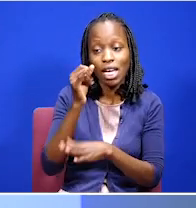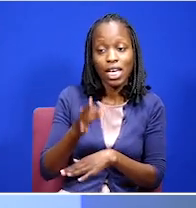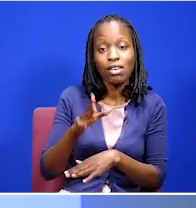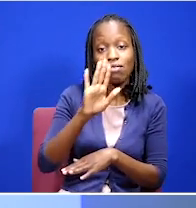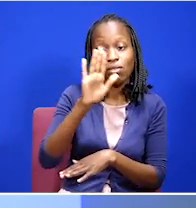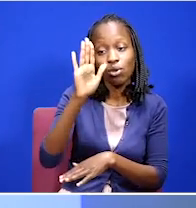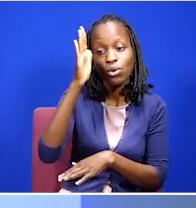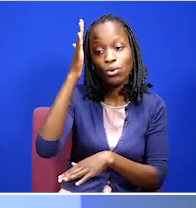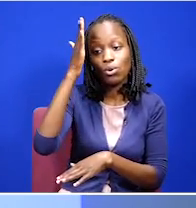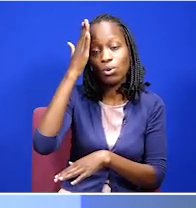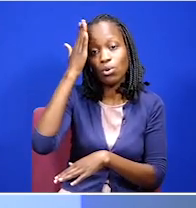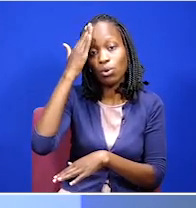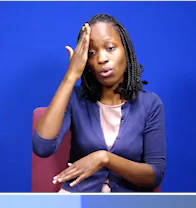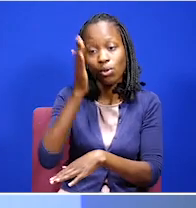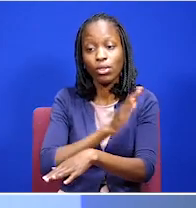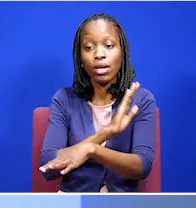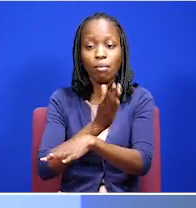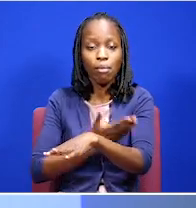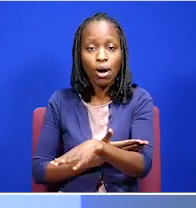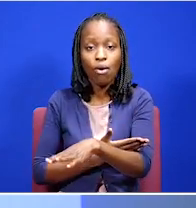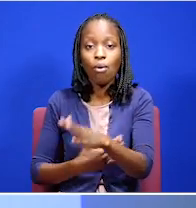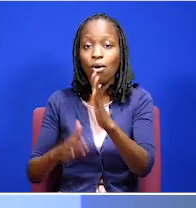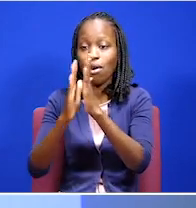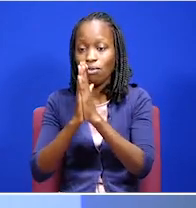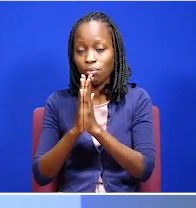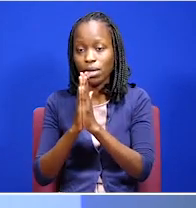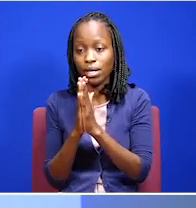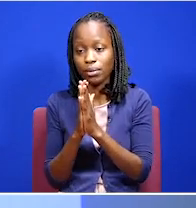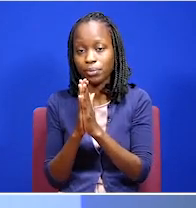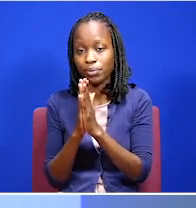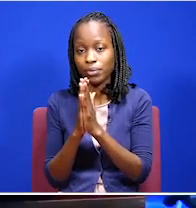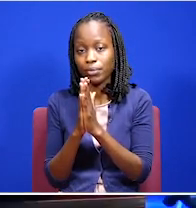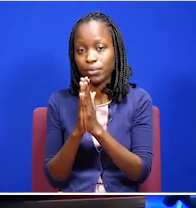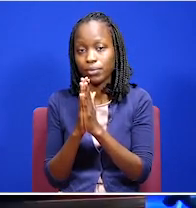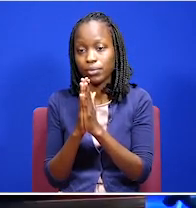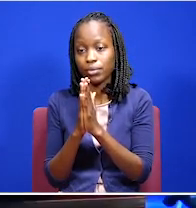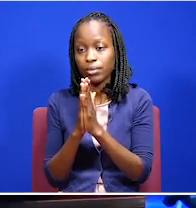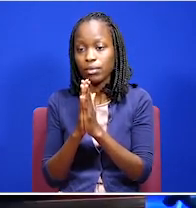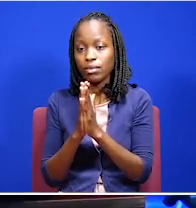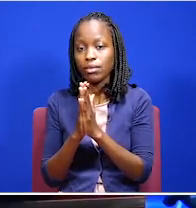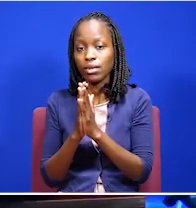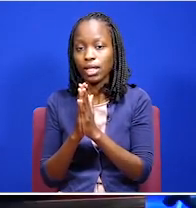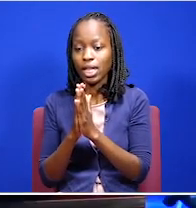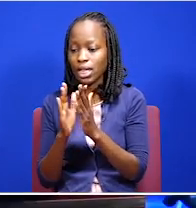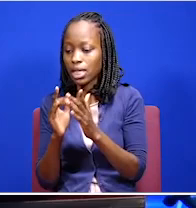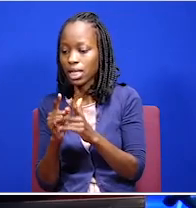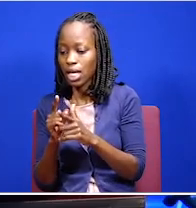if you discover the power of prayer, my friend, if you discover the power of prayer,